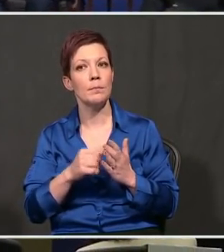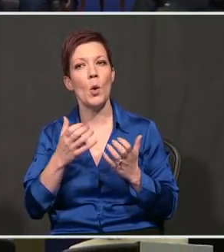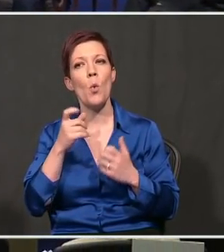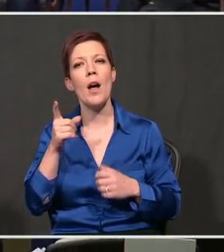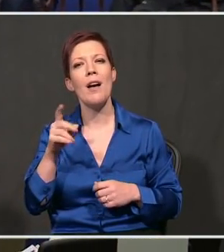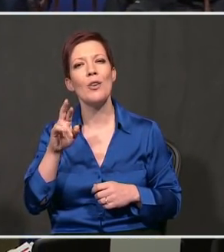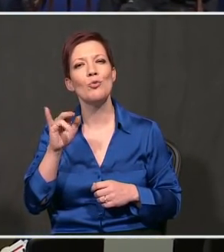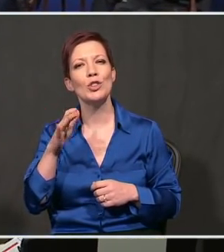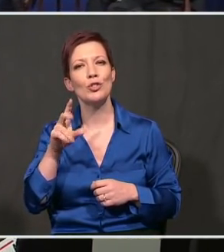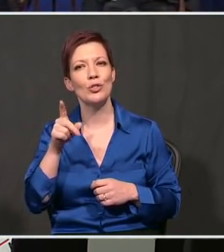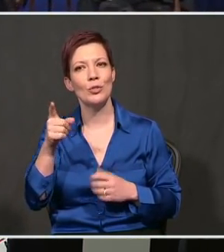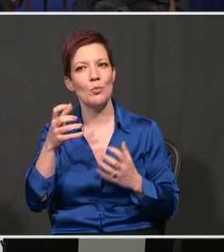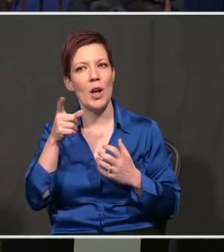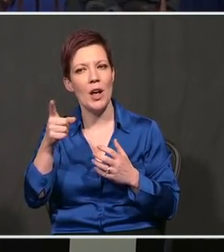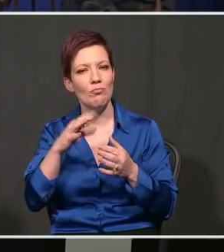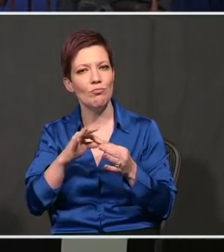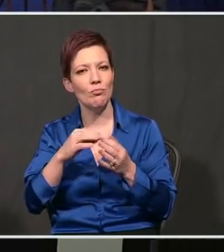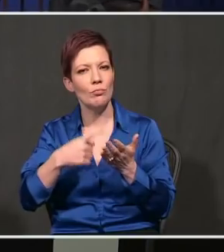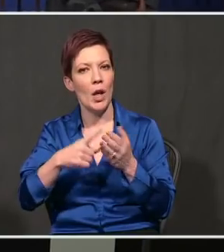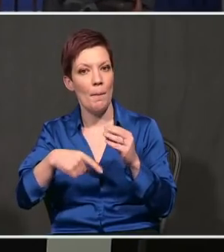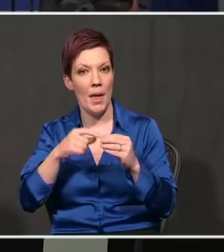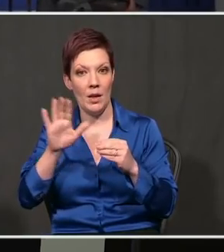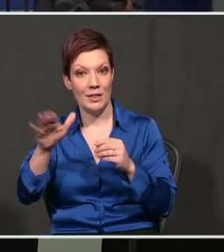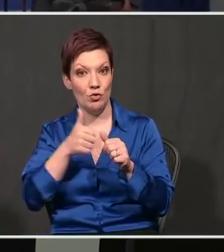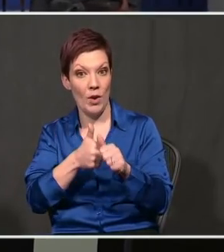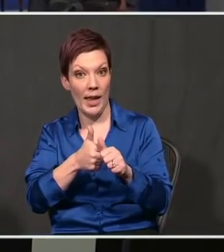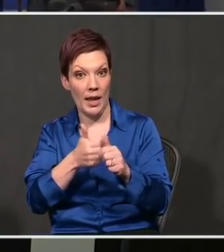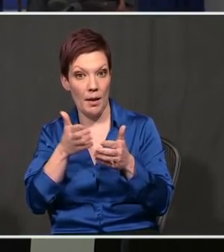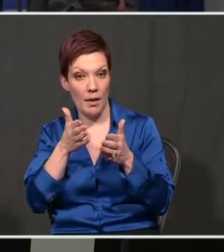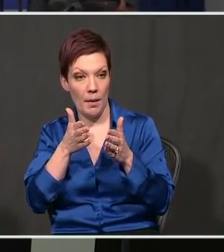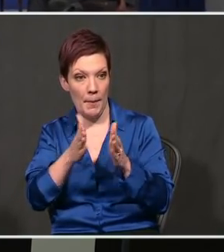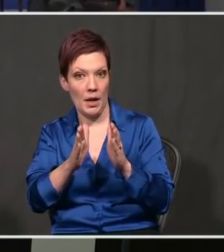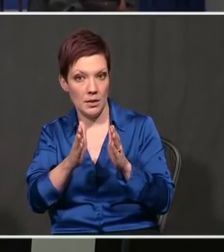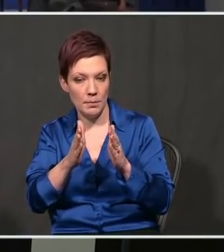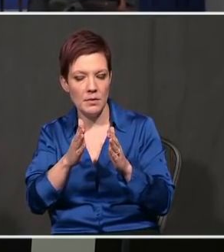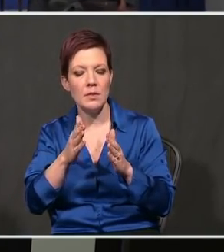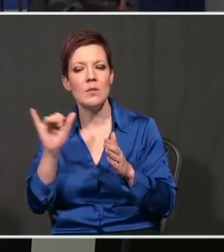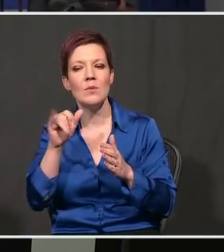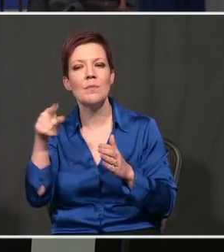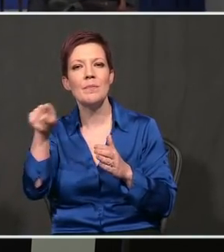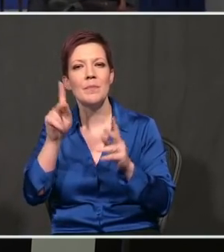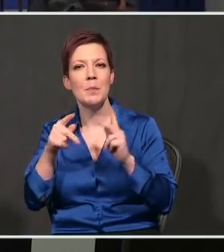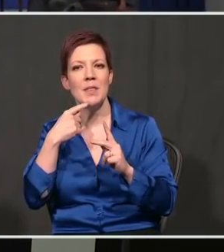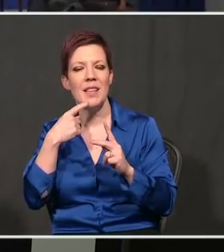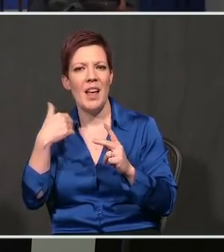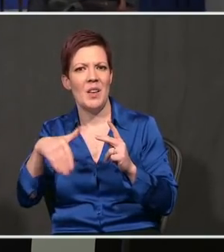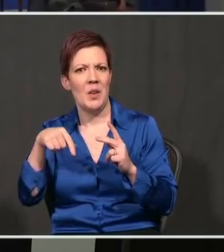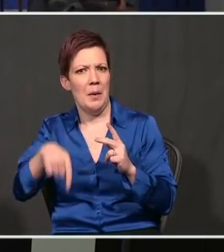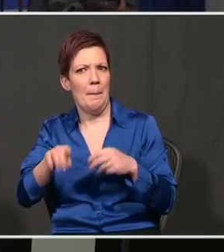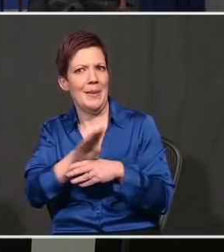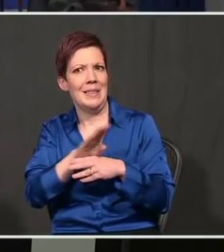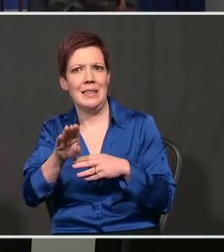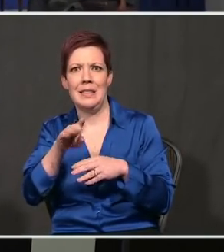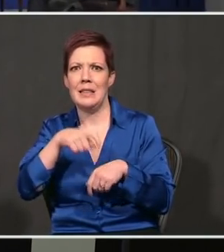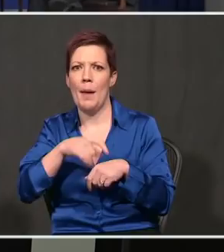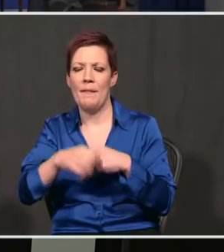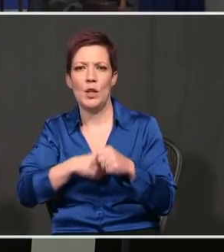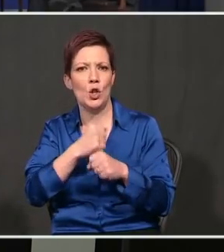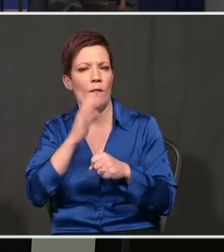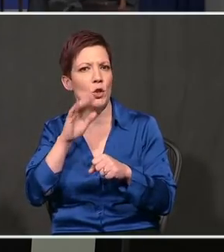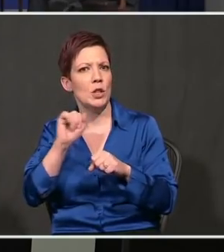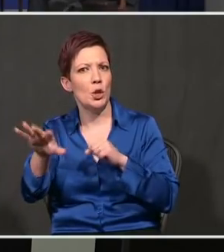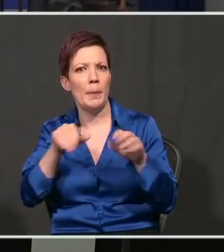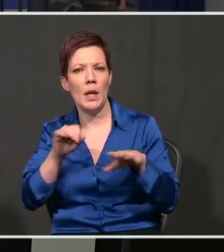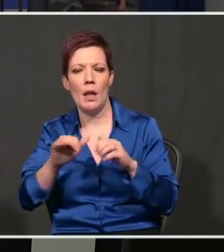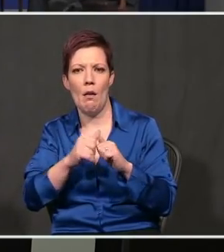to talk about his tracking mechanisms. And also what people ask me, this is the busiest shipping time of the year. It's Christmas. How are you going to deal